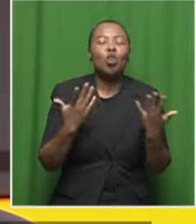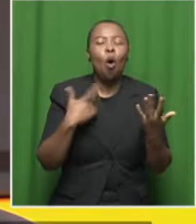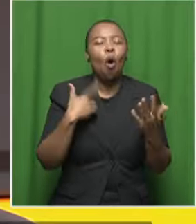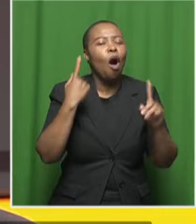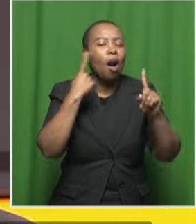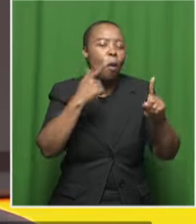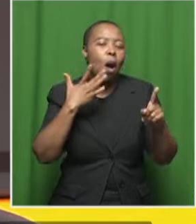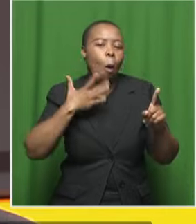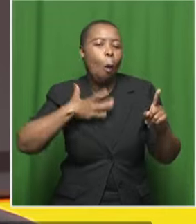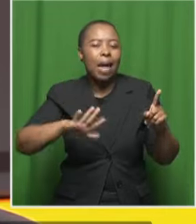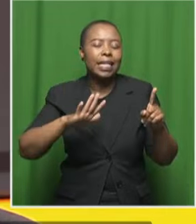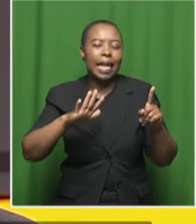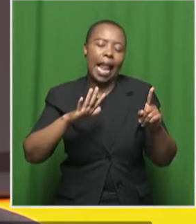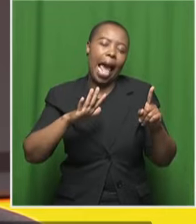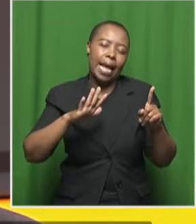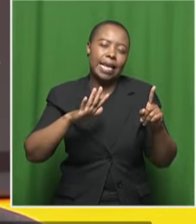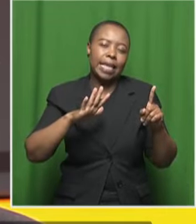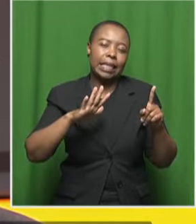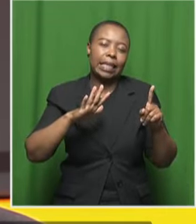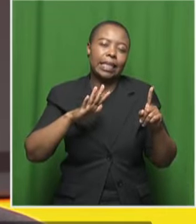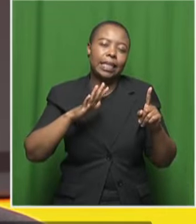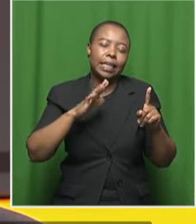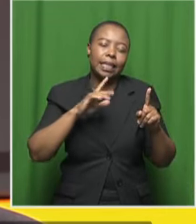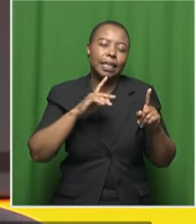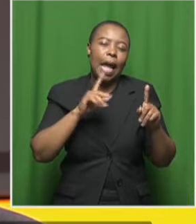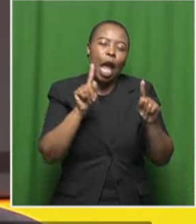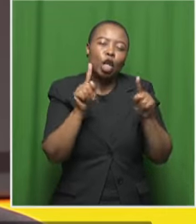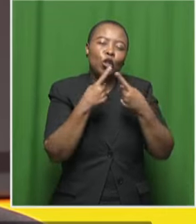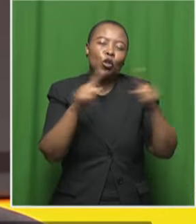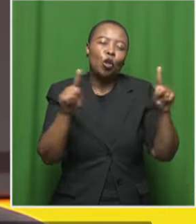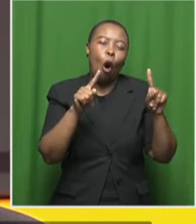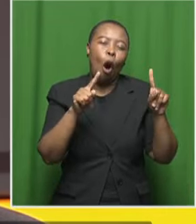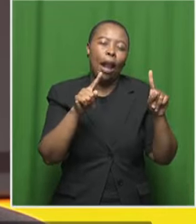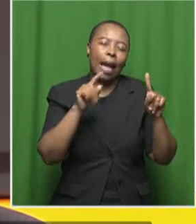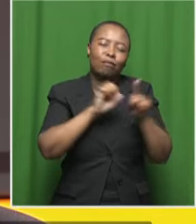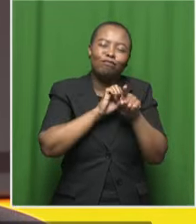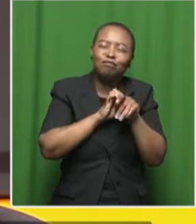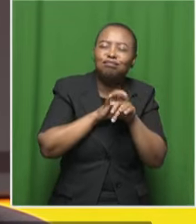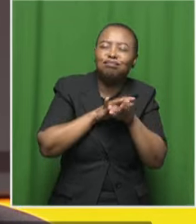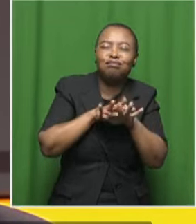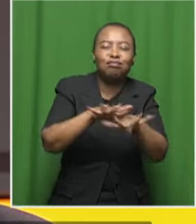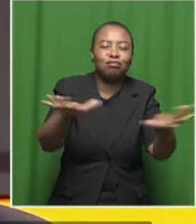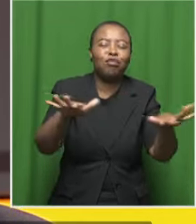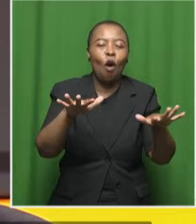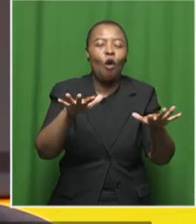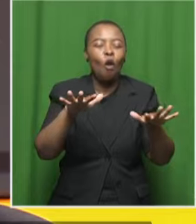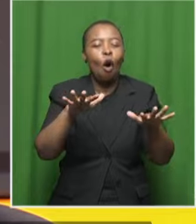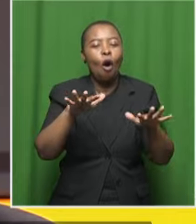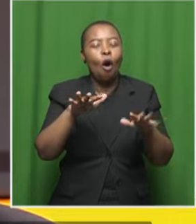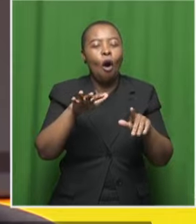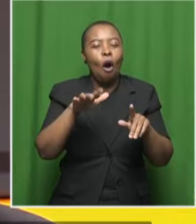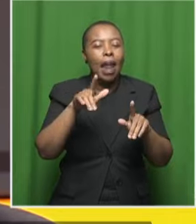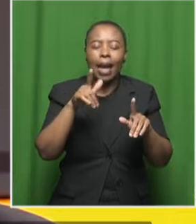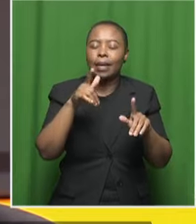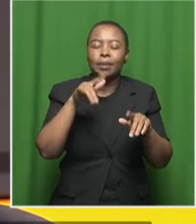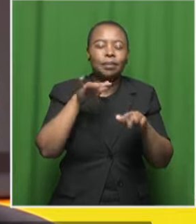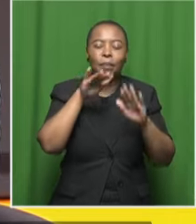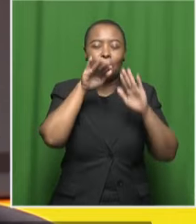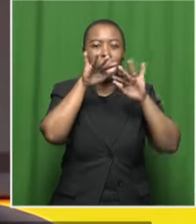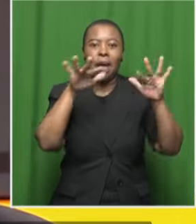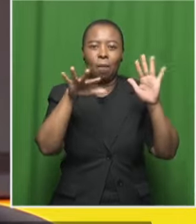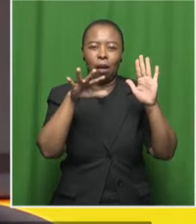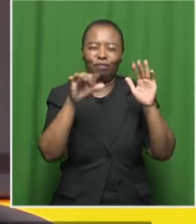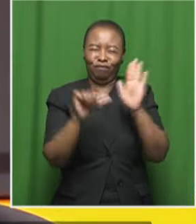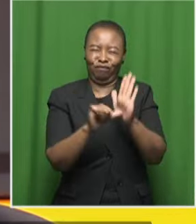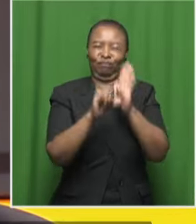an anthem for this nation, right? We want to produce something that somebody's going to have at the top of their playlist.